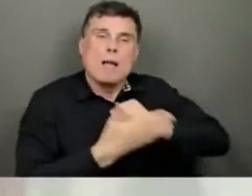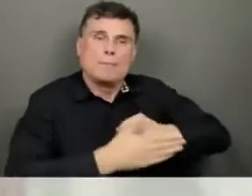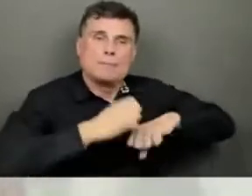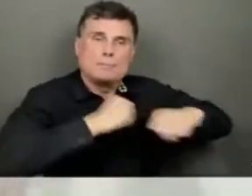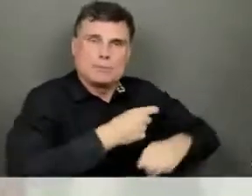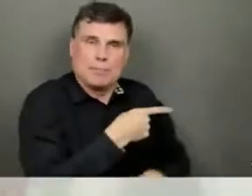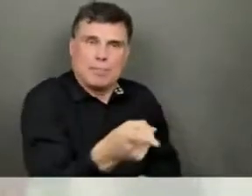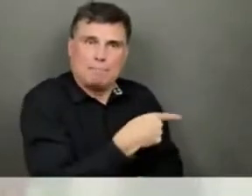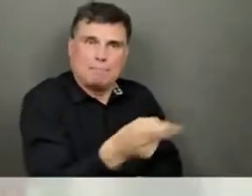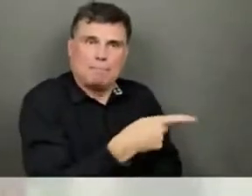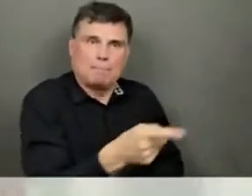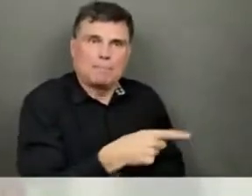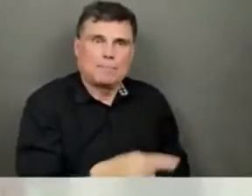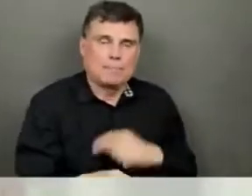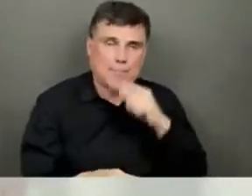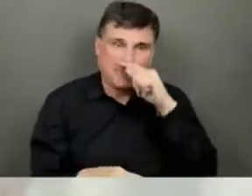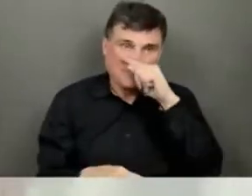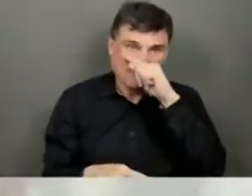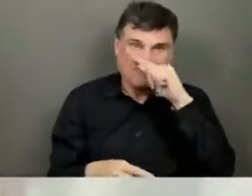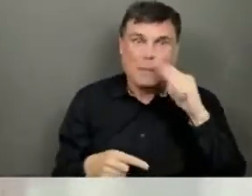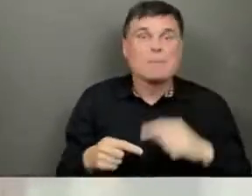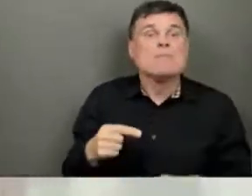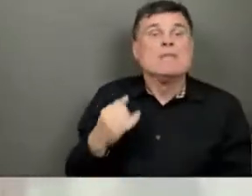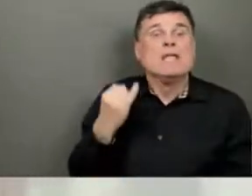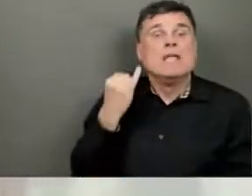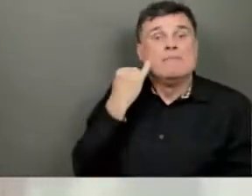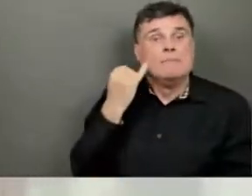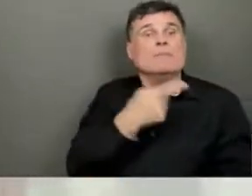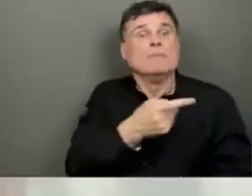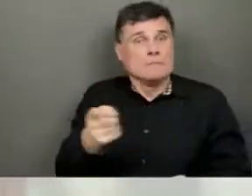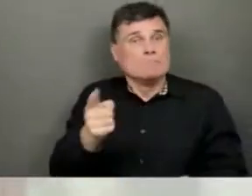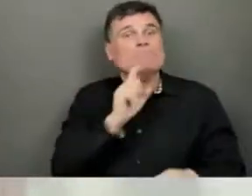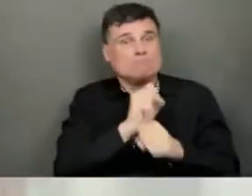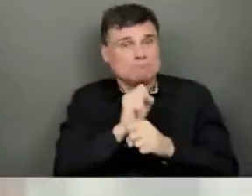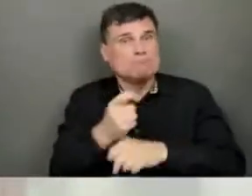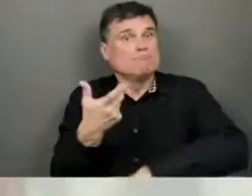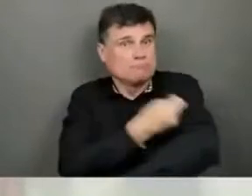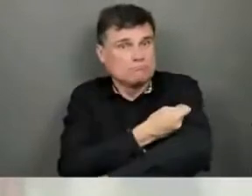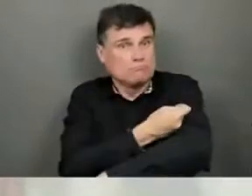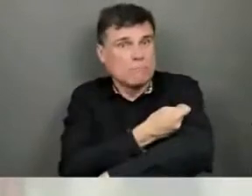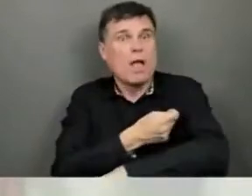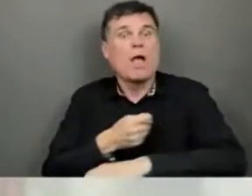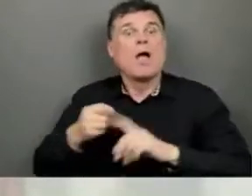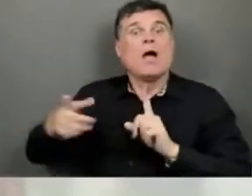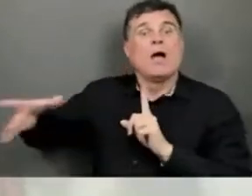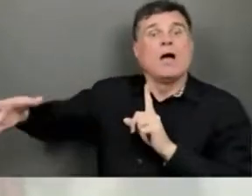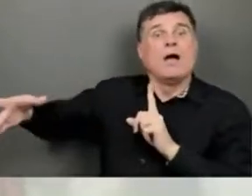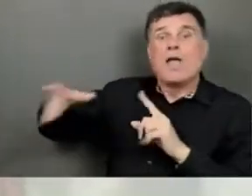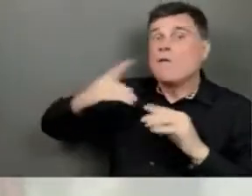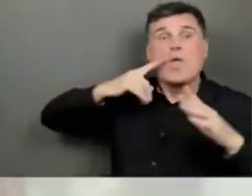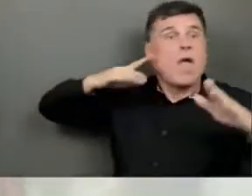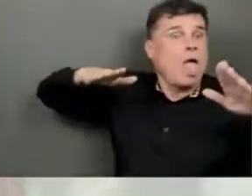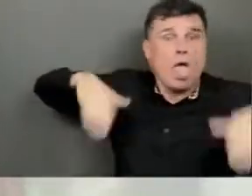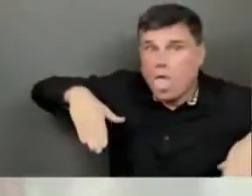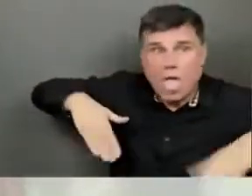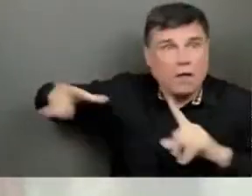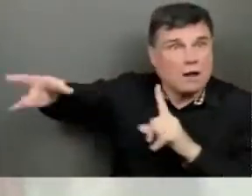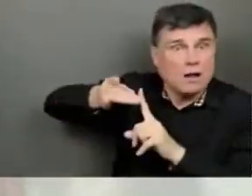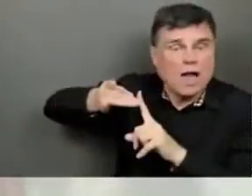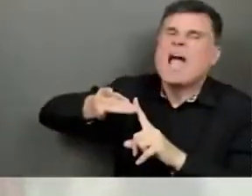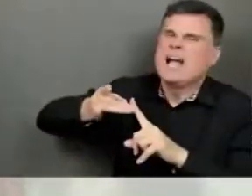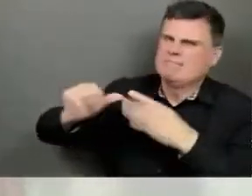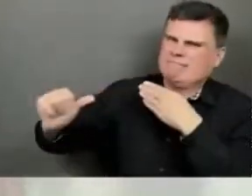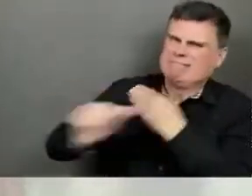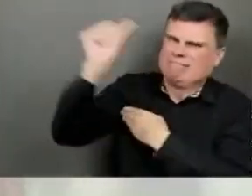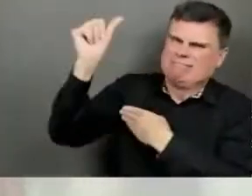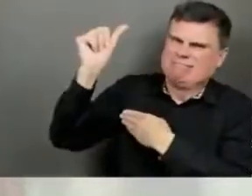do get infected, they're much more likely to get hospitalized or get very severely ill. So for the next year, I think